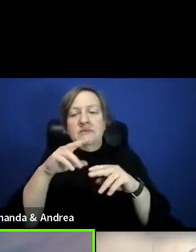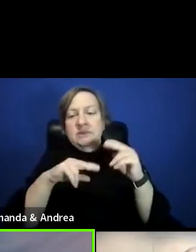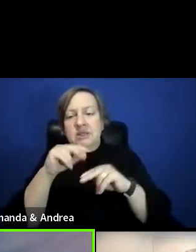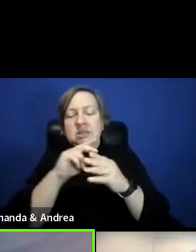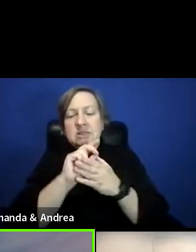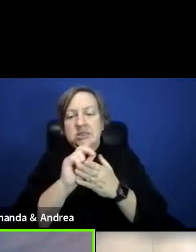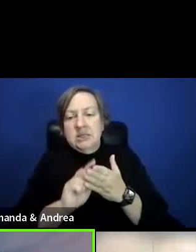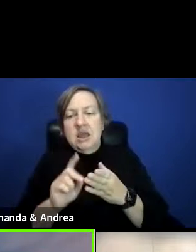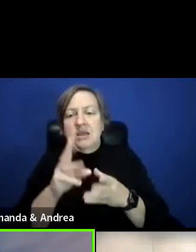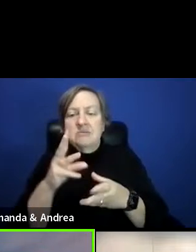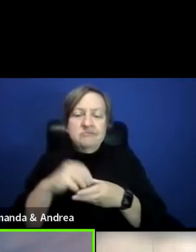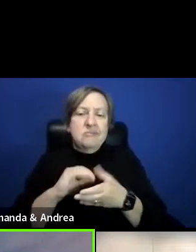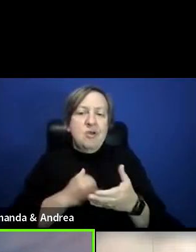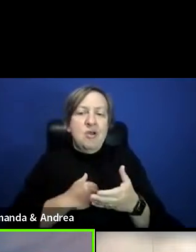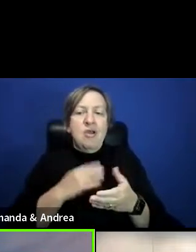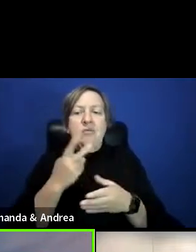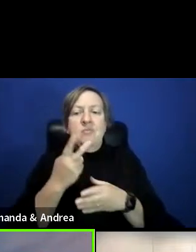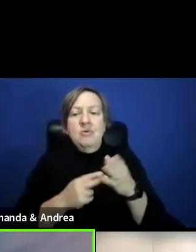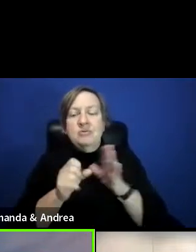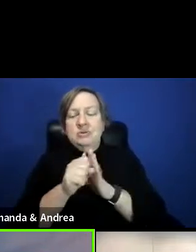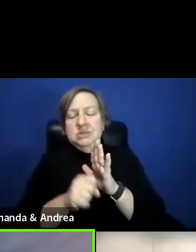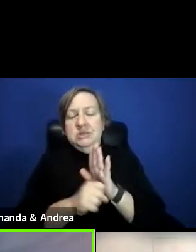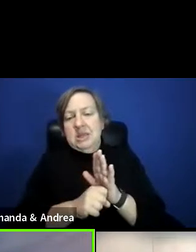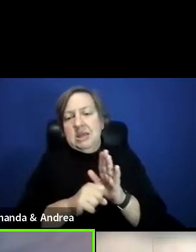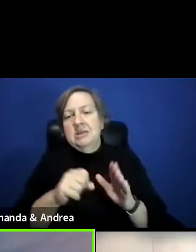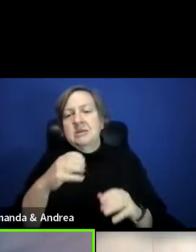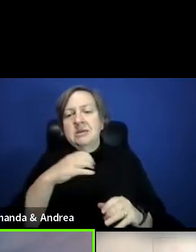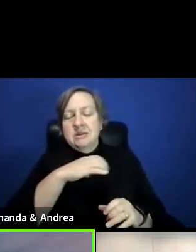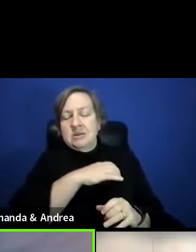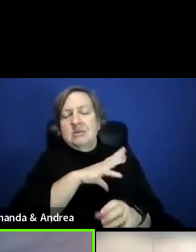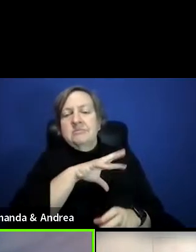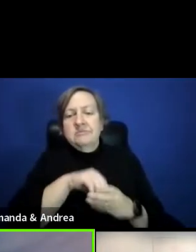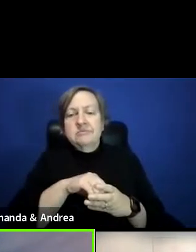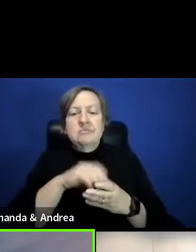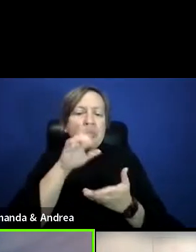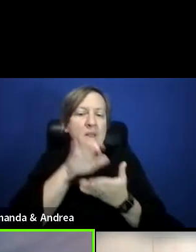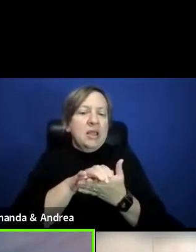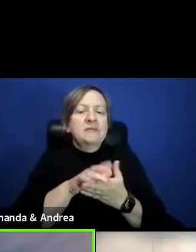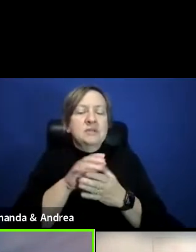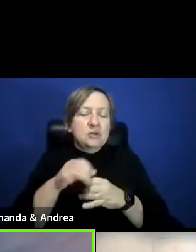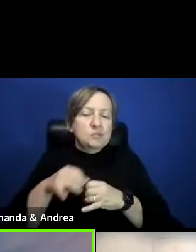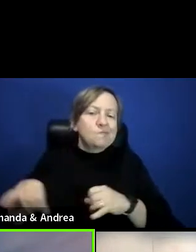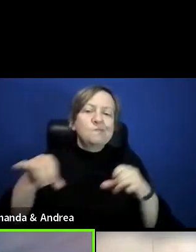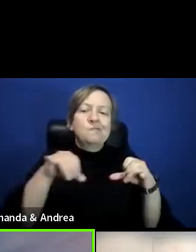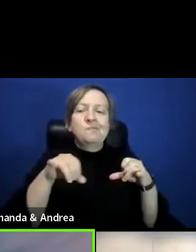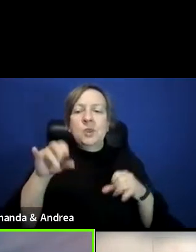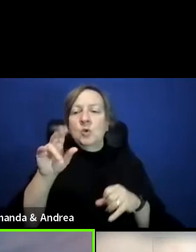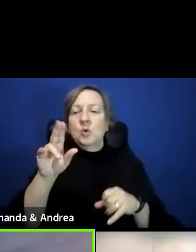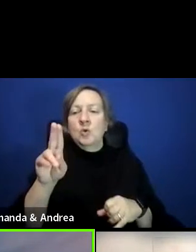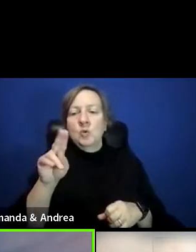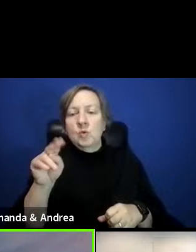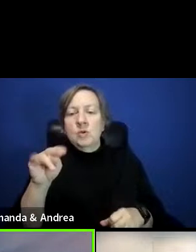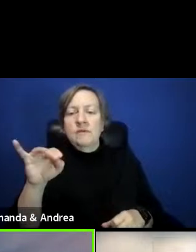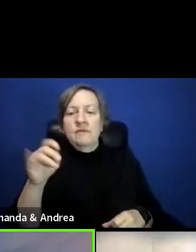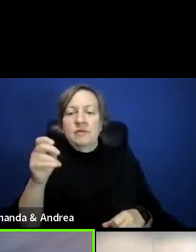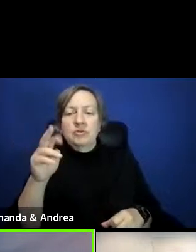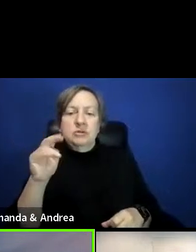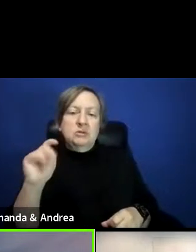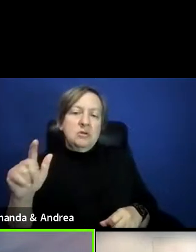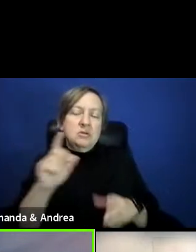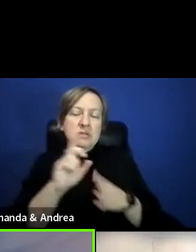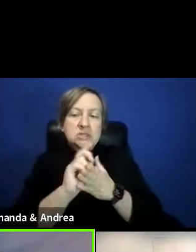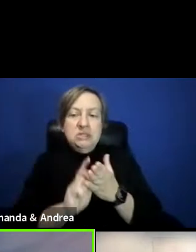advisory committee, believes strongly in universal design and really embodies a lot of those design standards. And a lot of those things that we have, a lot of the infrastructure